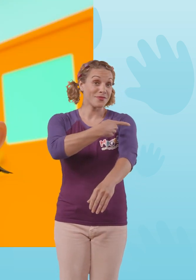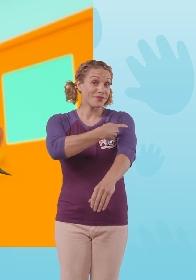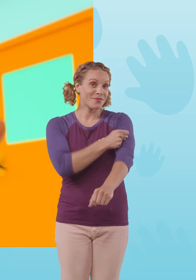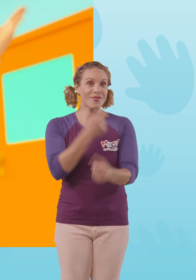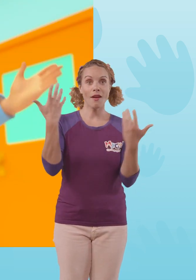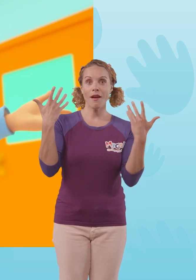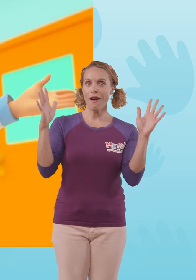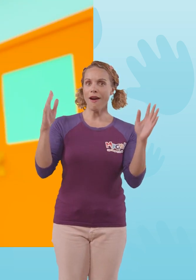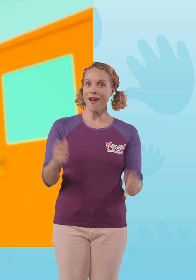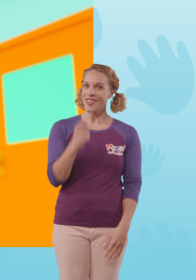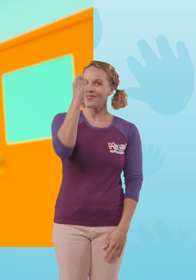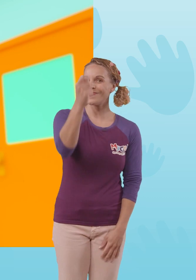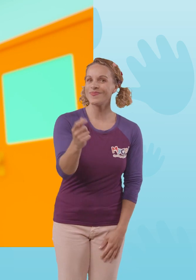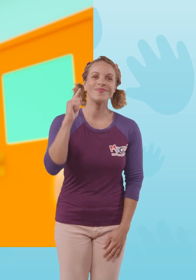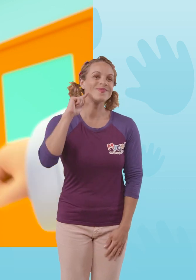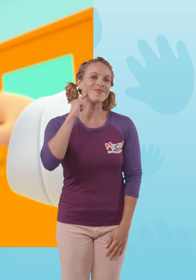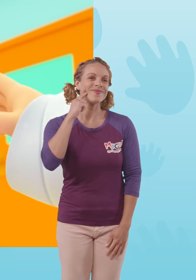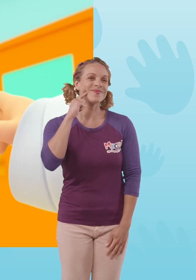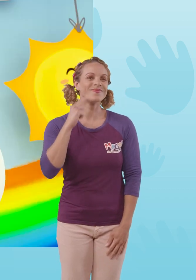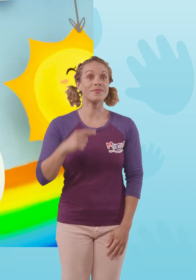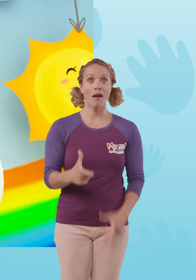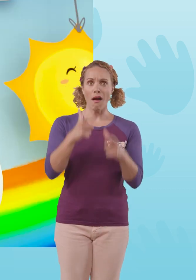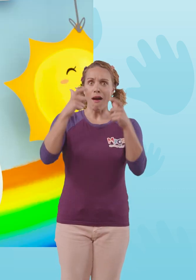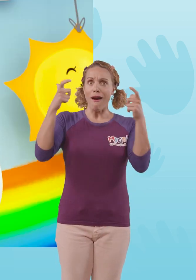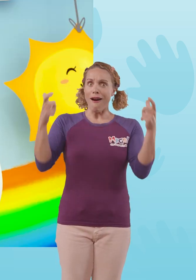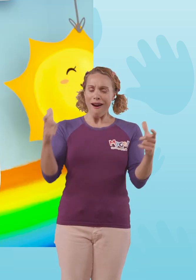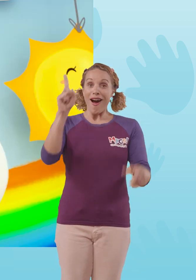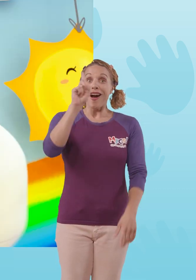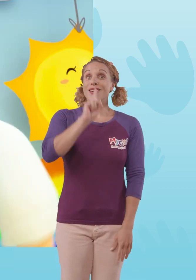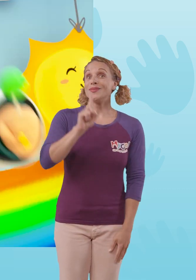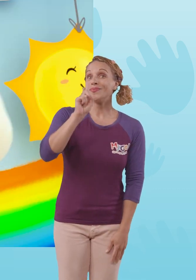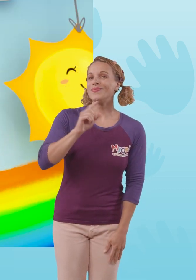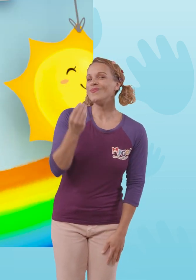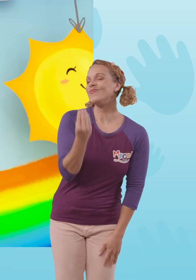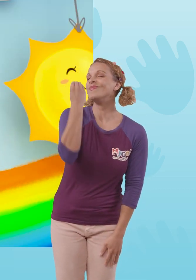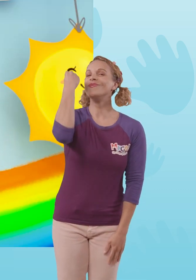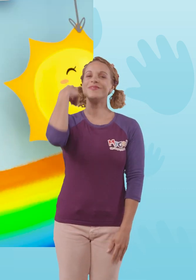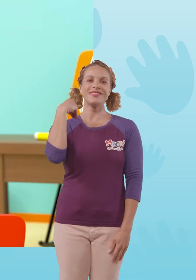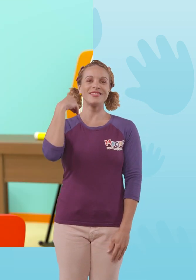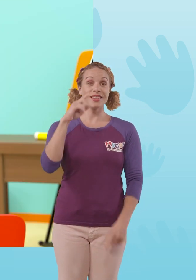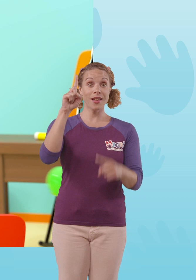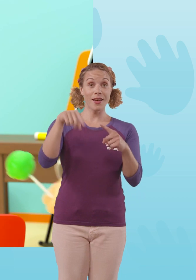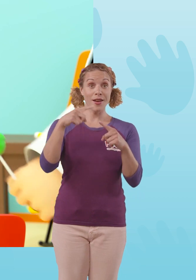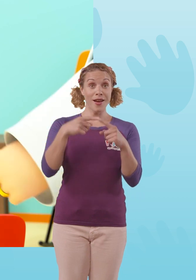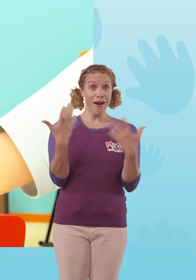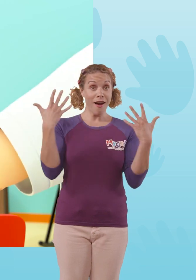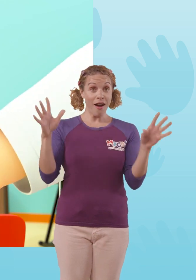Now the jab is over, here's a treat. A great big lollipop to